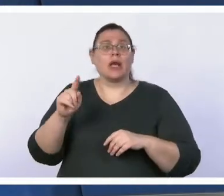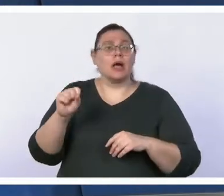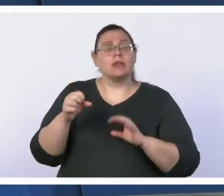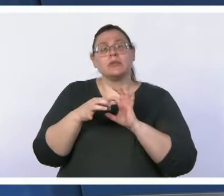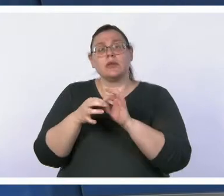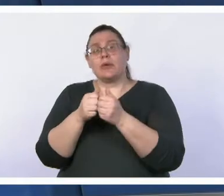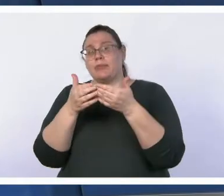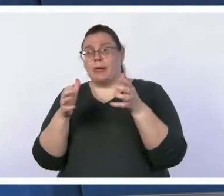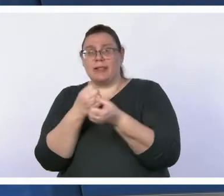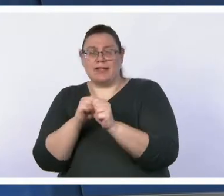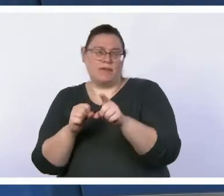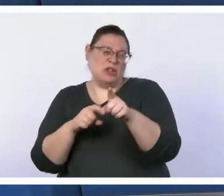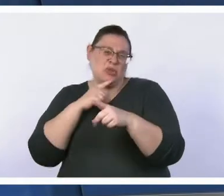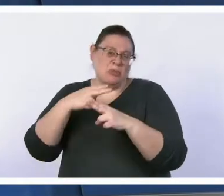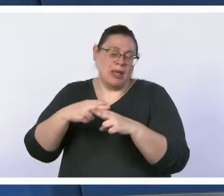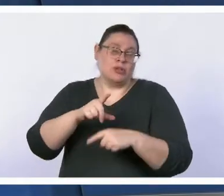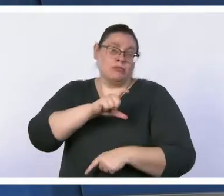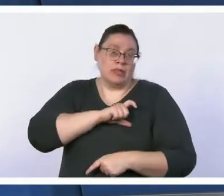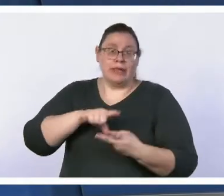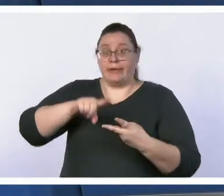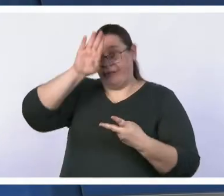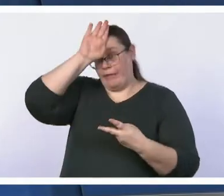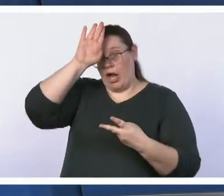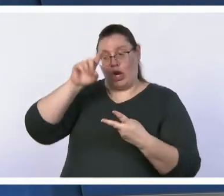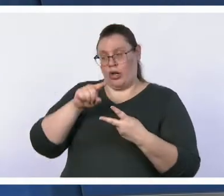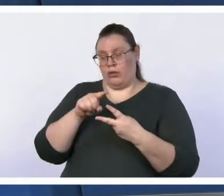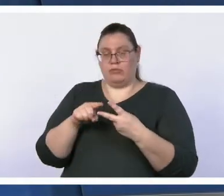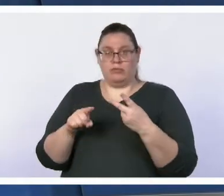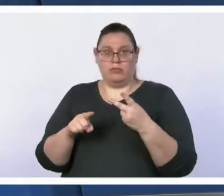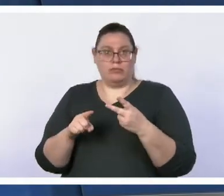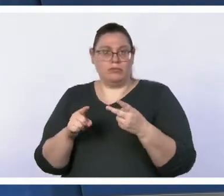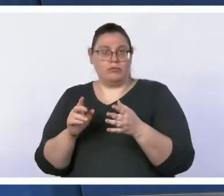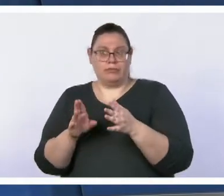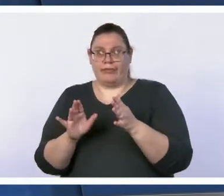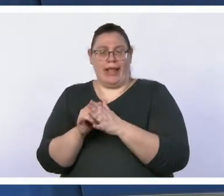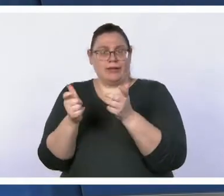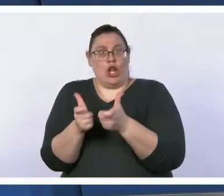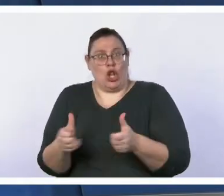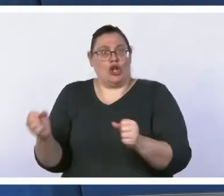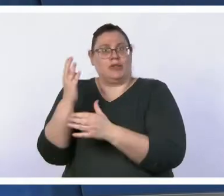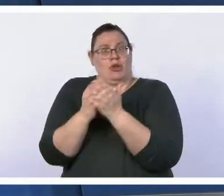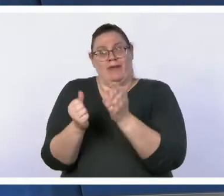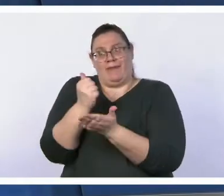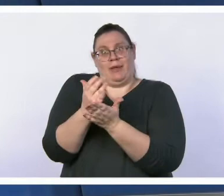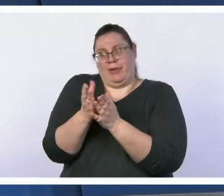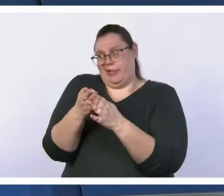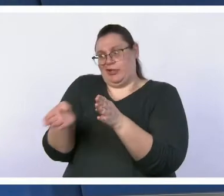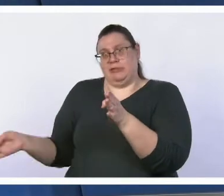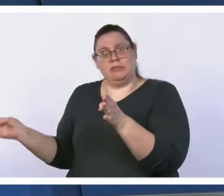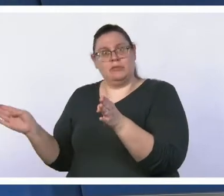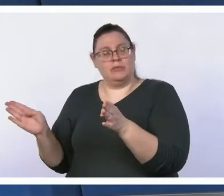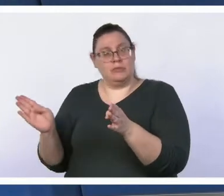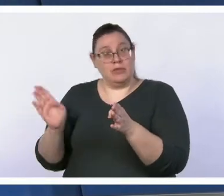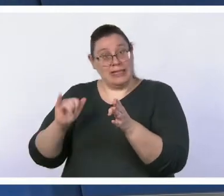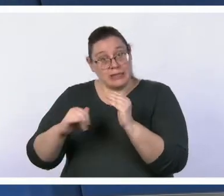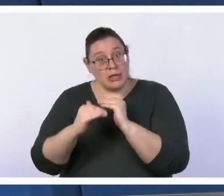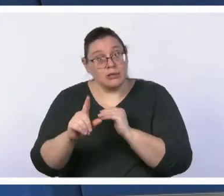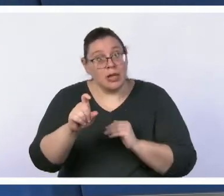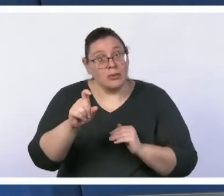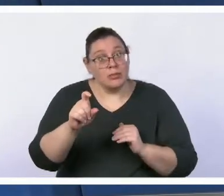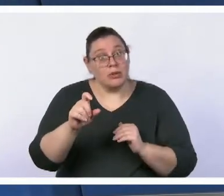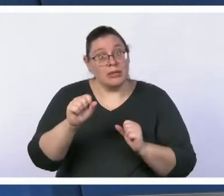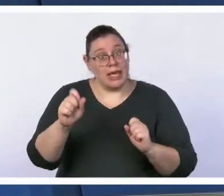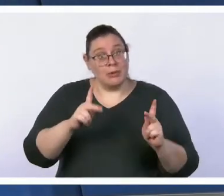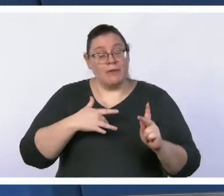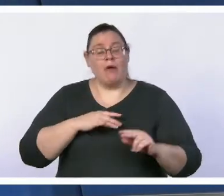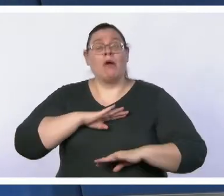public safety? You said police and fire is one of the largest, basically the largest part of the budget. Is all of that stable? Can people be